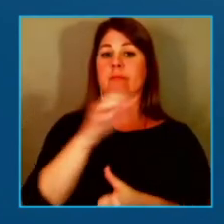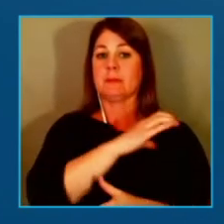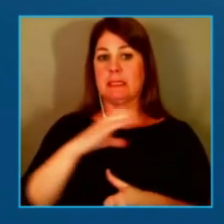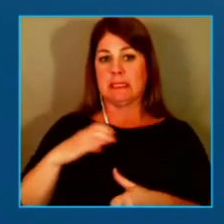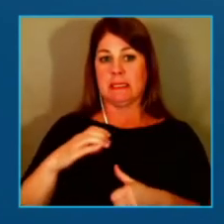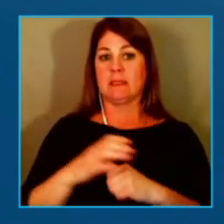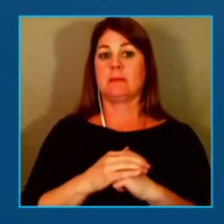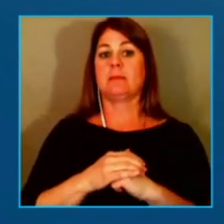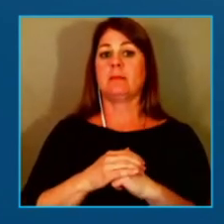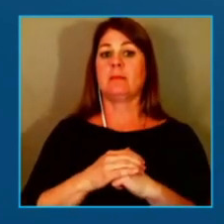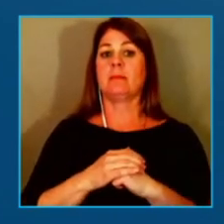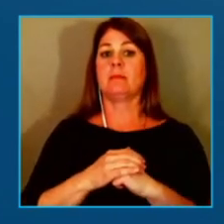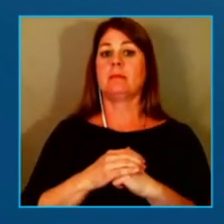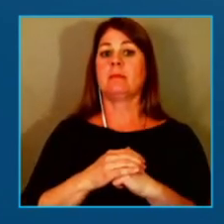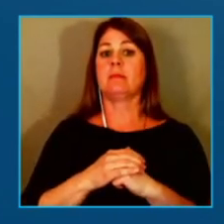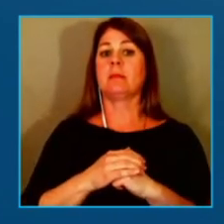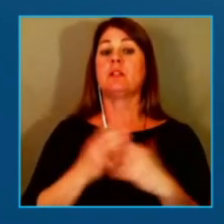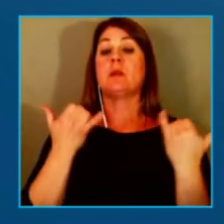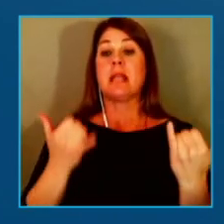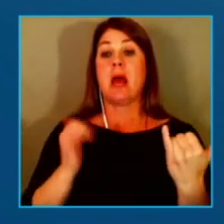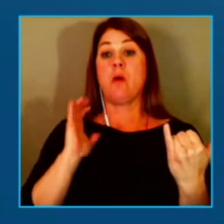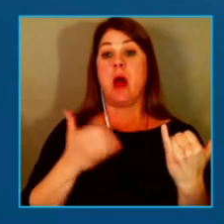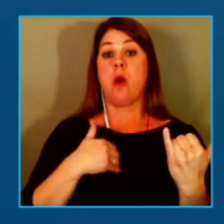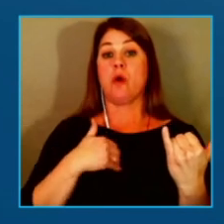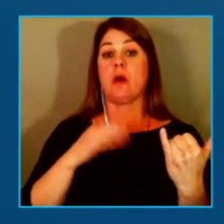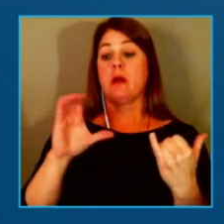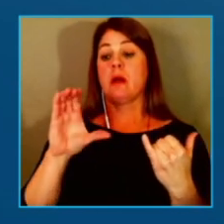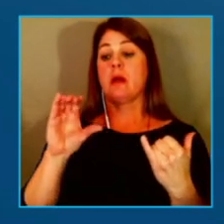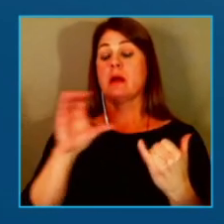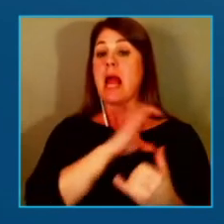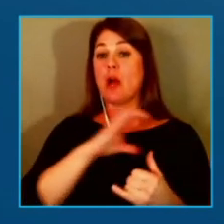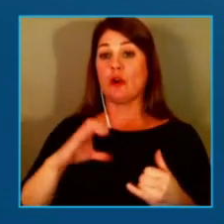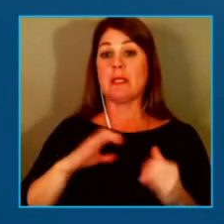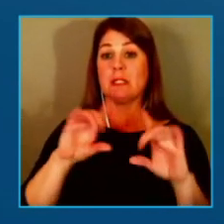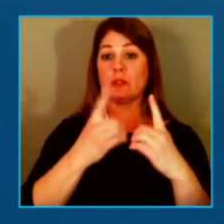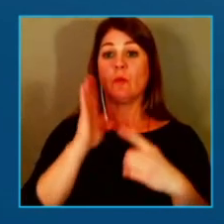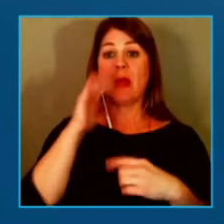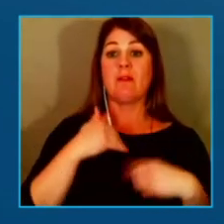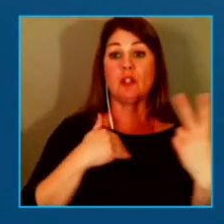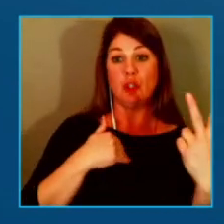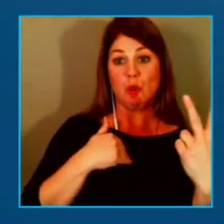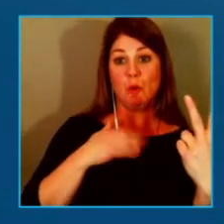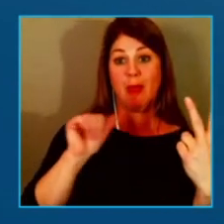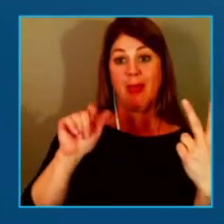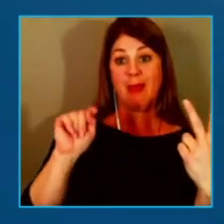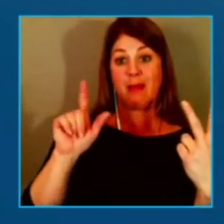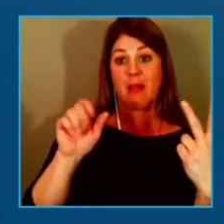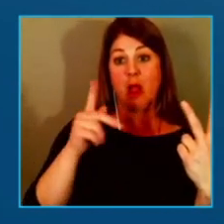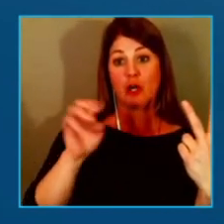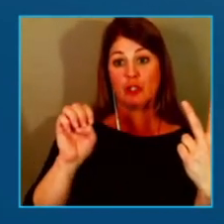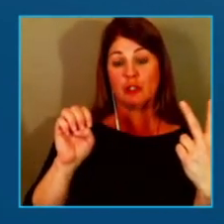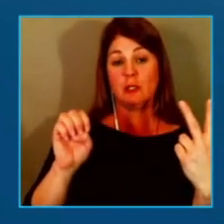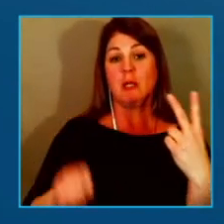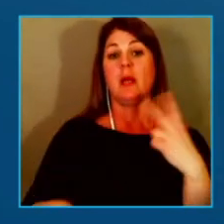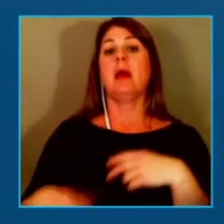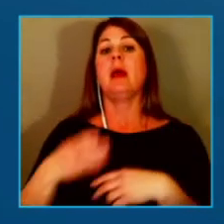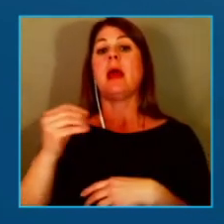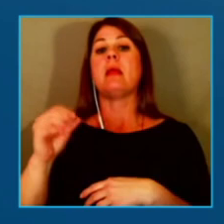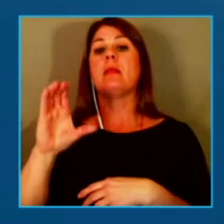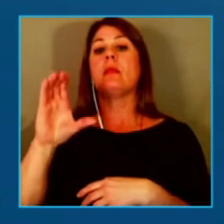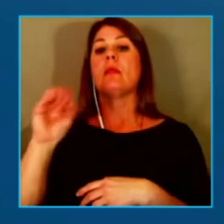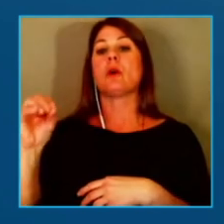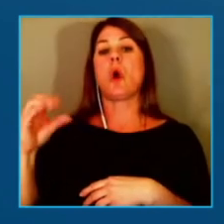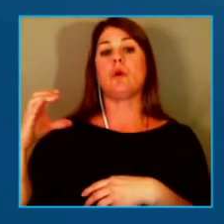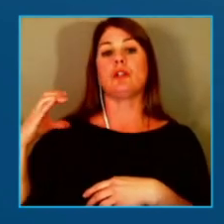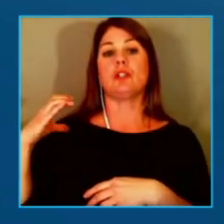congressional districts will now have 2 at-large diversity members, and the co-chairs of the Affirmative Action Committee will